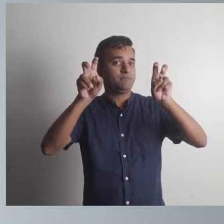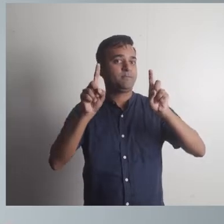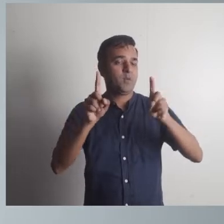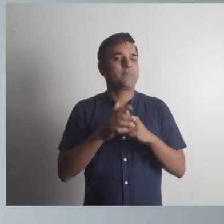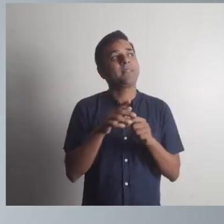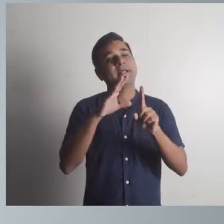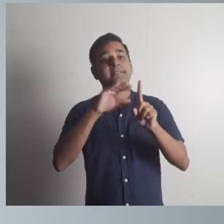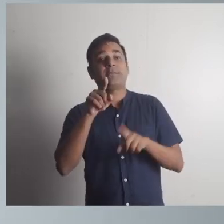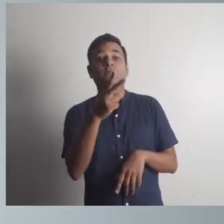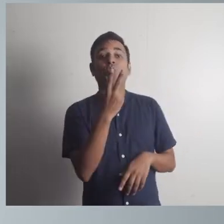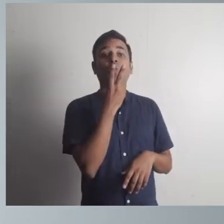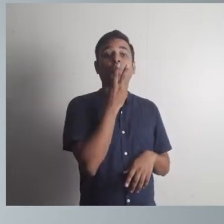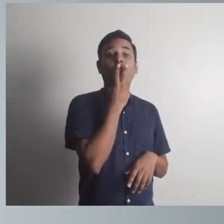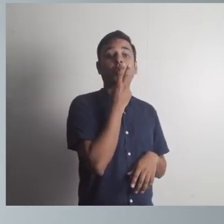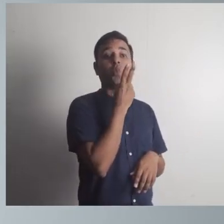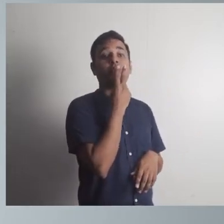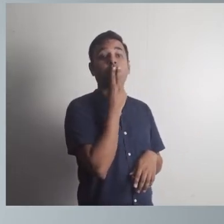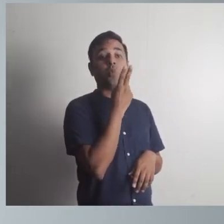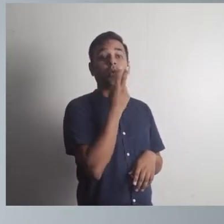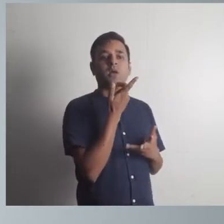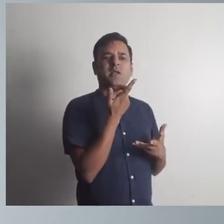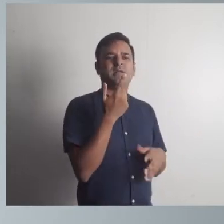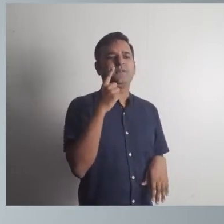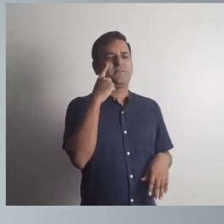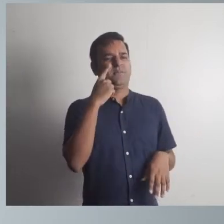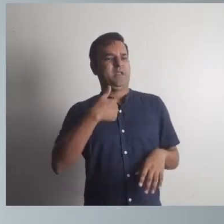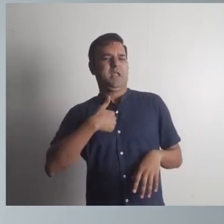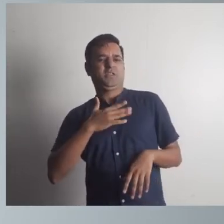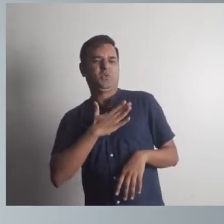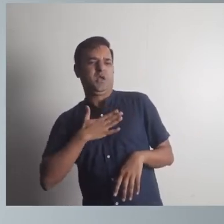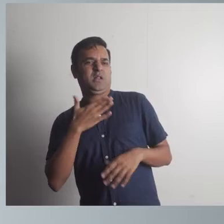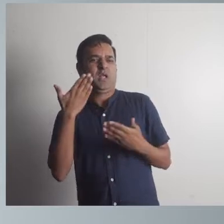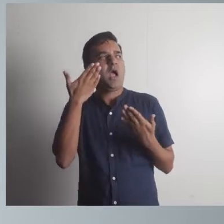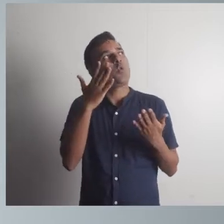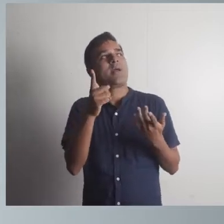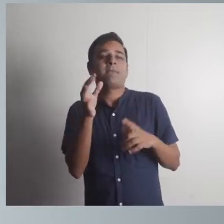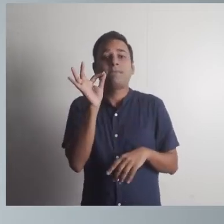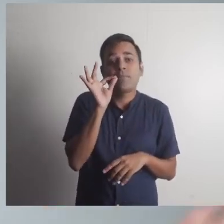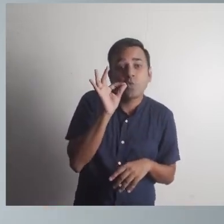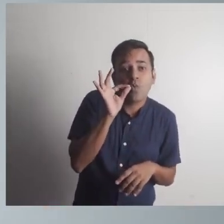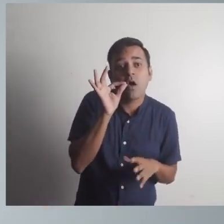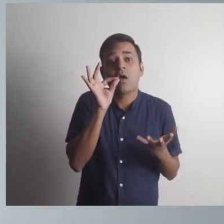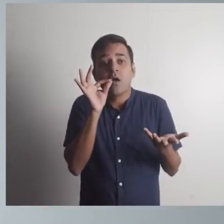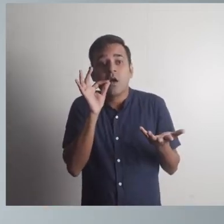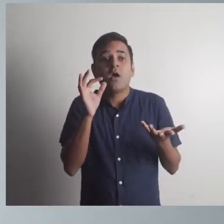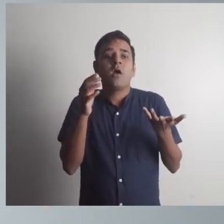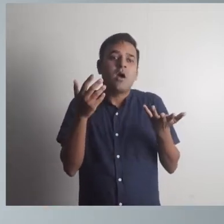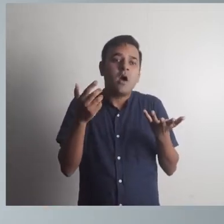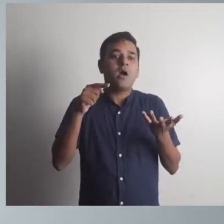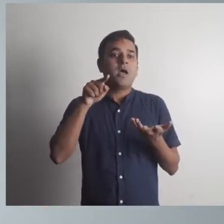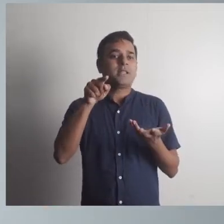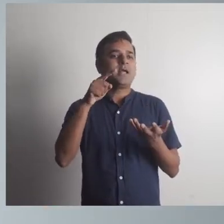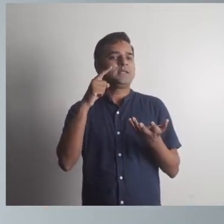know, marijuana, whether it's, what's another thing? Abortion, there's any issue that you want to take in